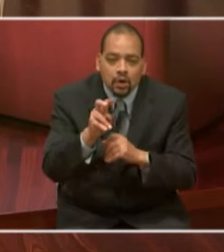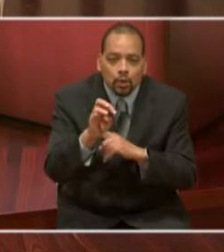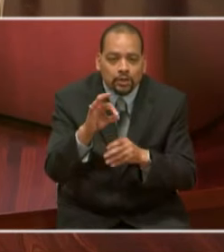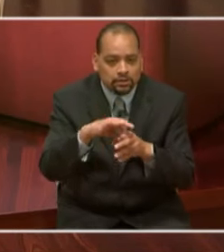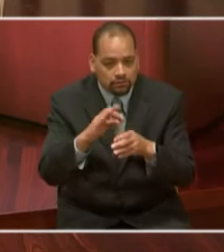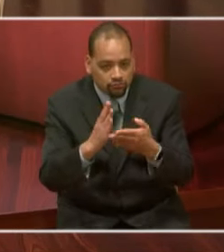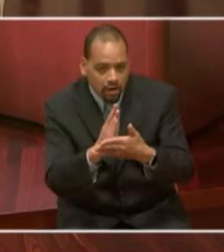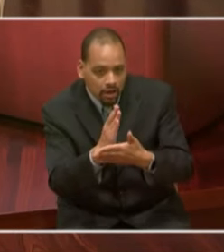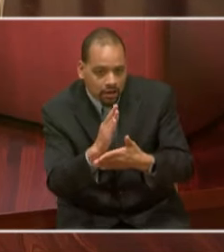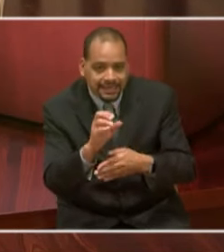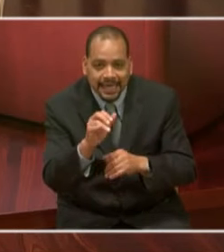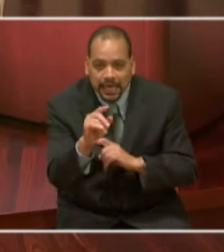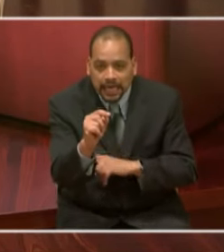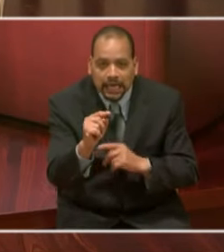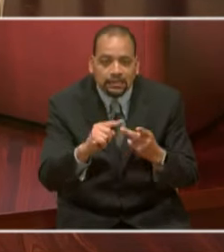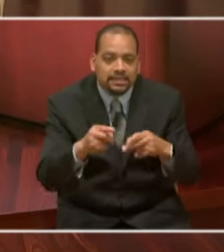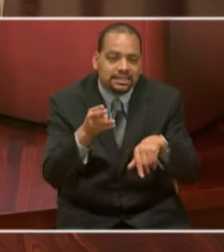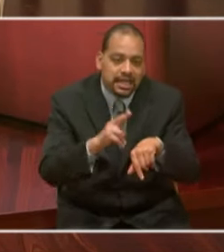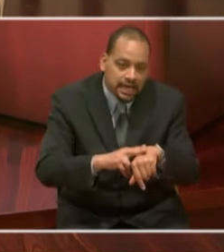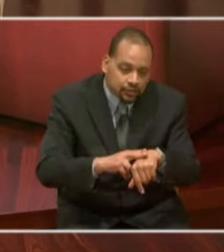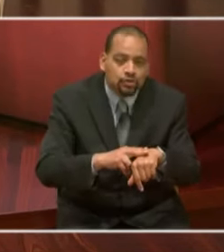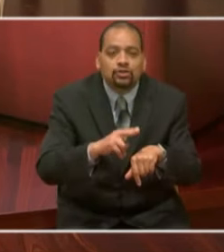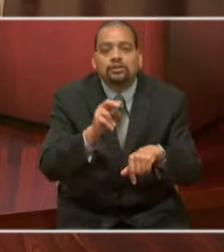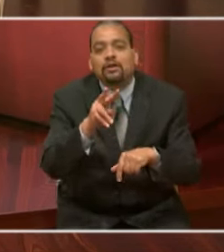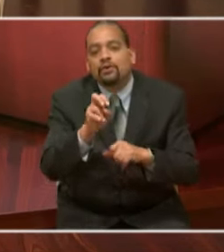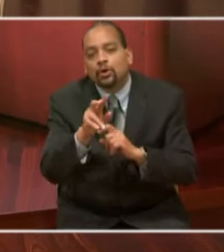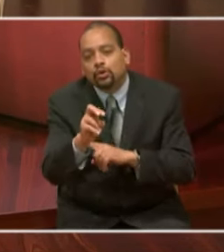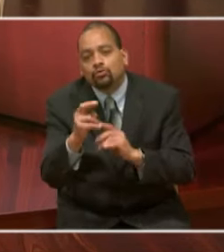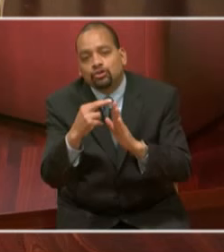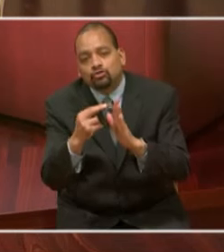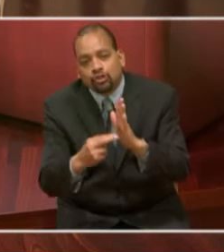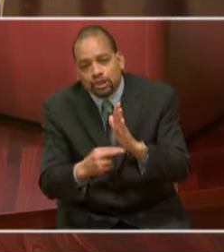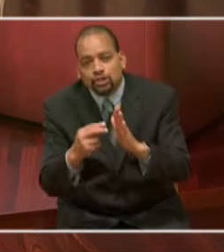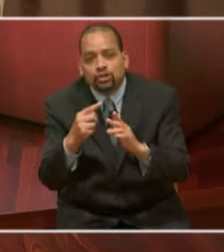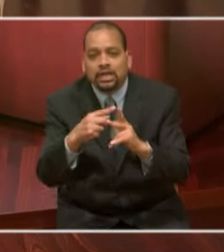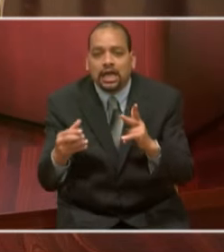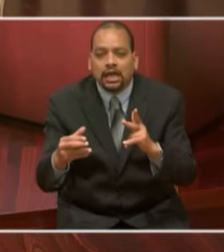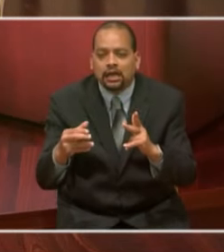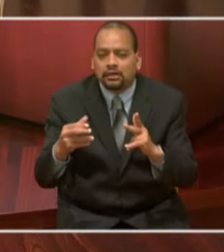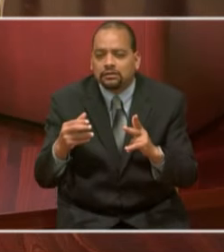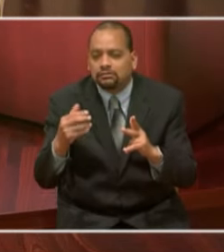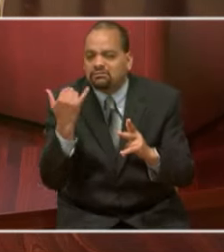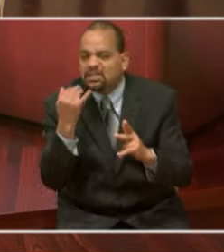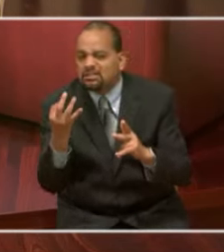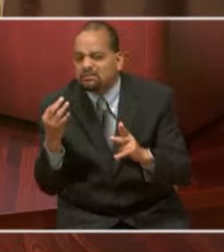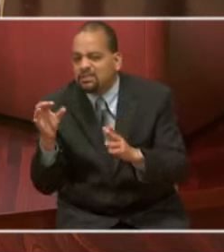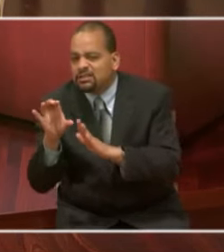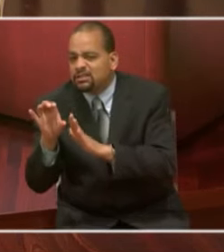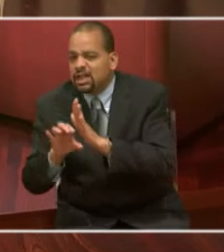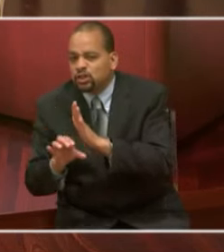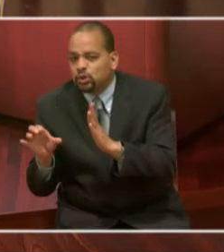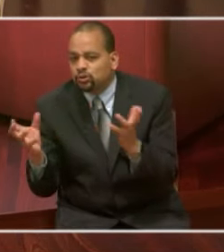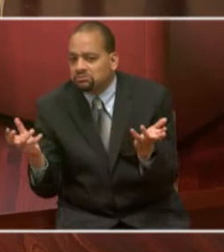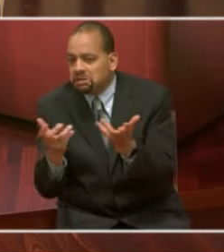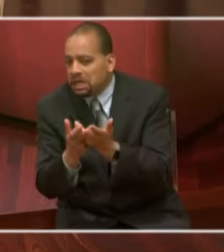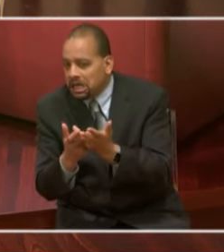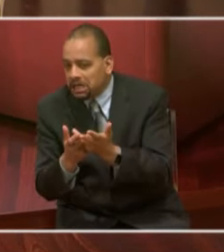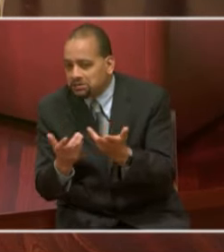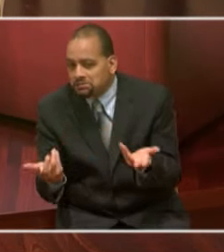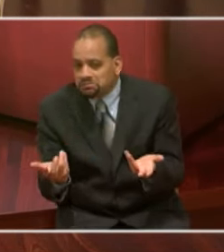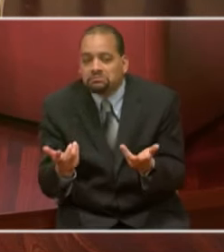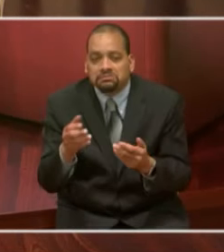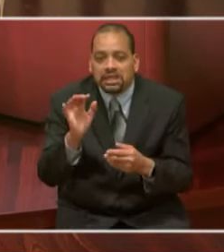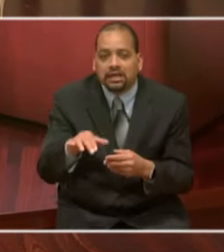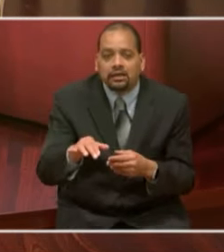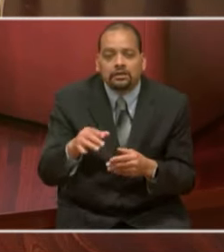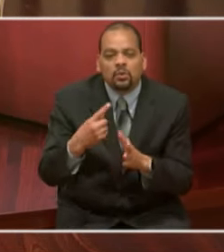ago, it must be in my DNA to fight for the right to register, the right